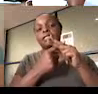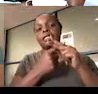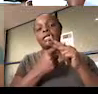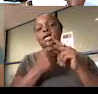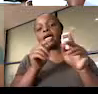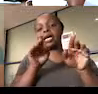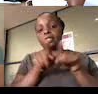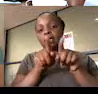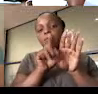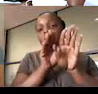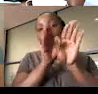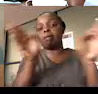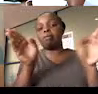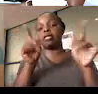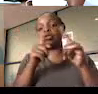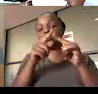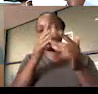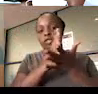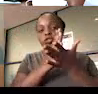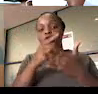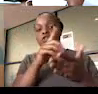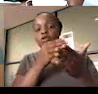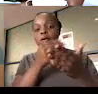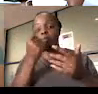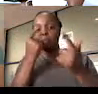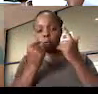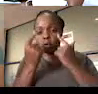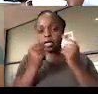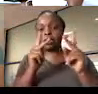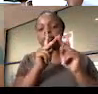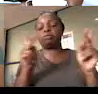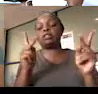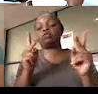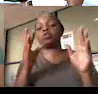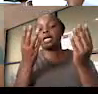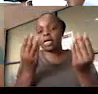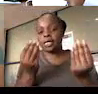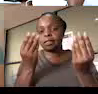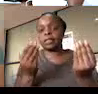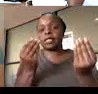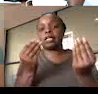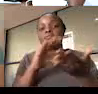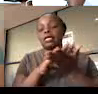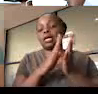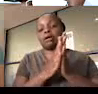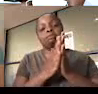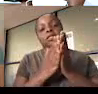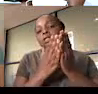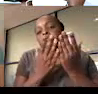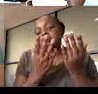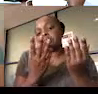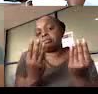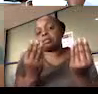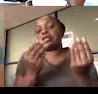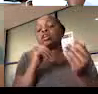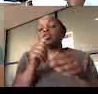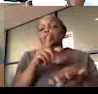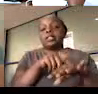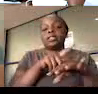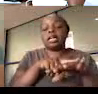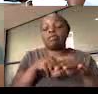Kupa and start paying your monthly fees from as low as 100 shillings and also either